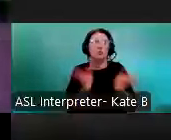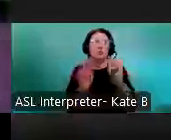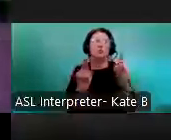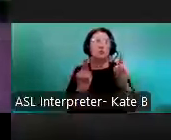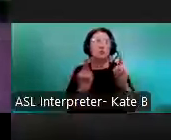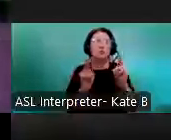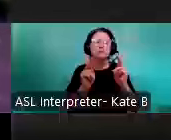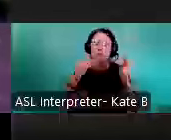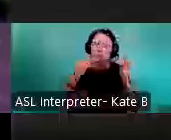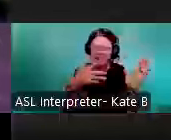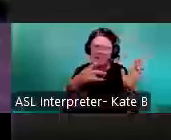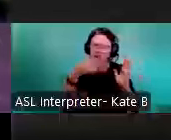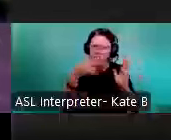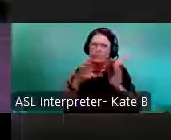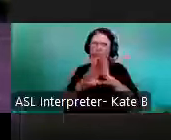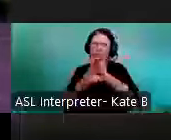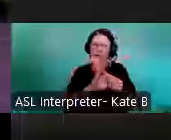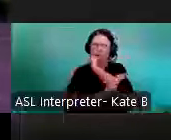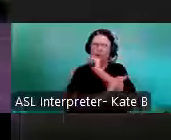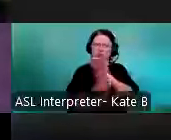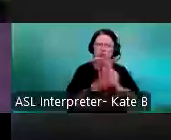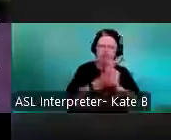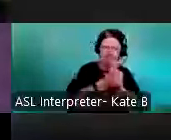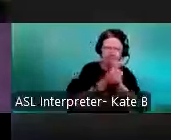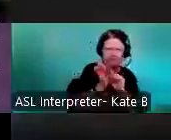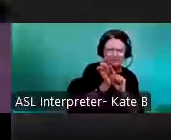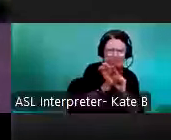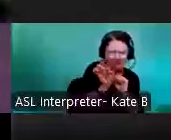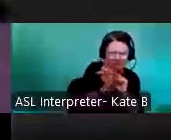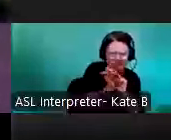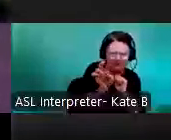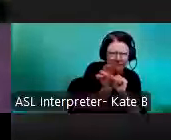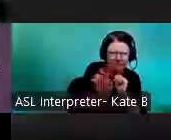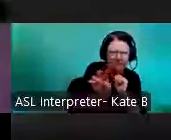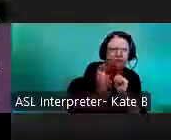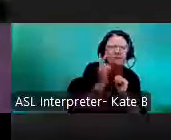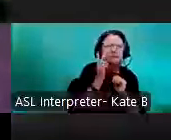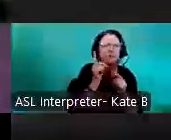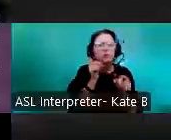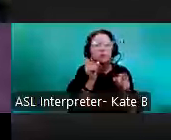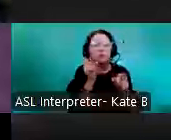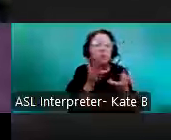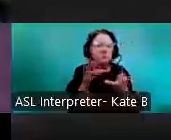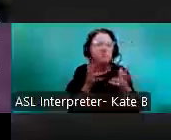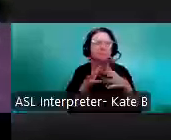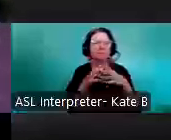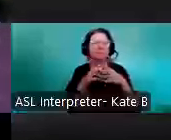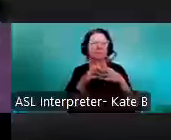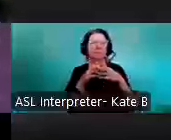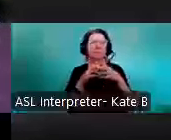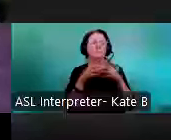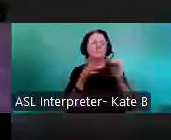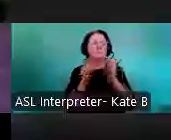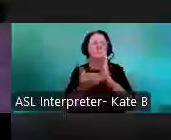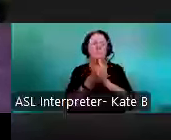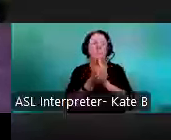some homework on the constitutional amendments. We are seeing these amendments on most of